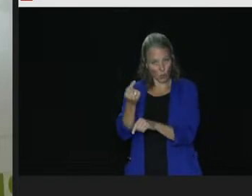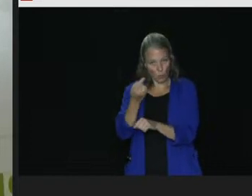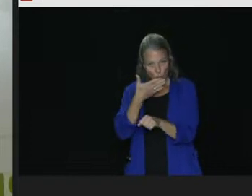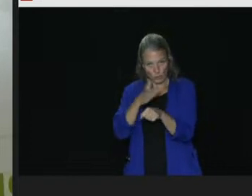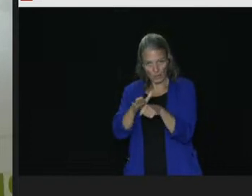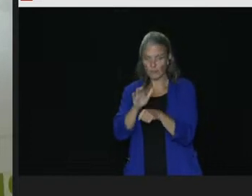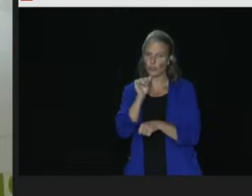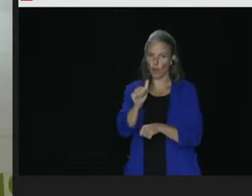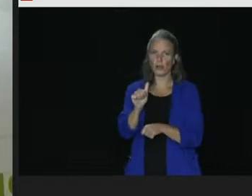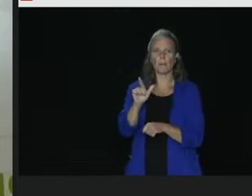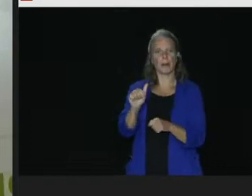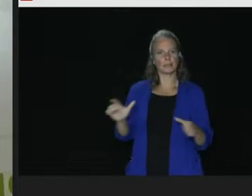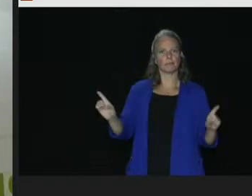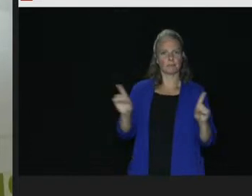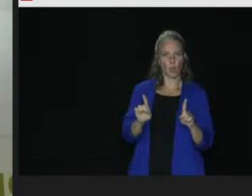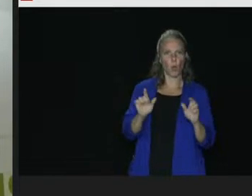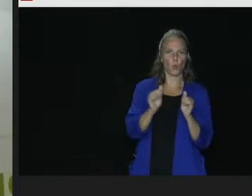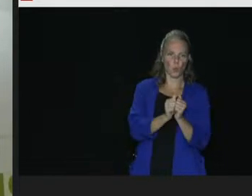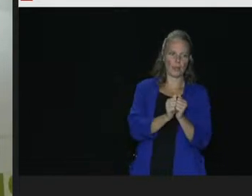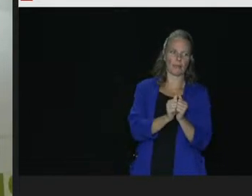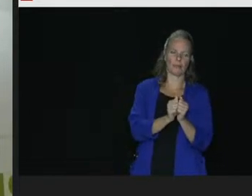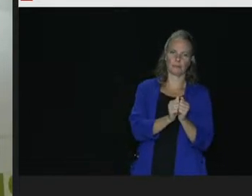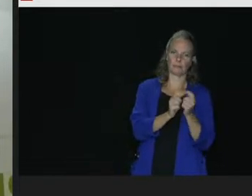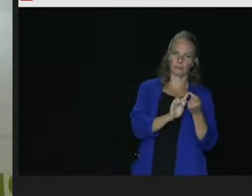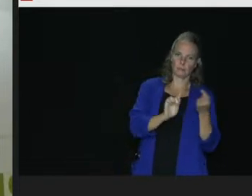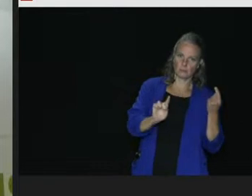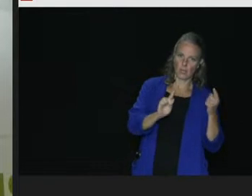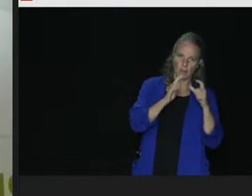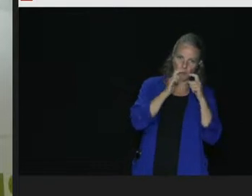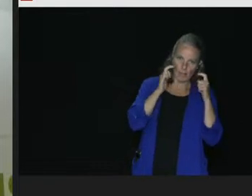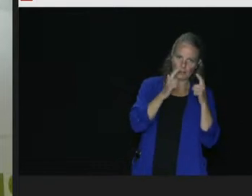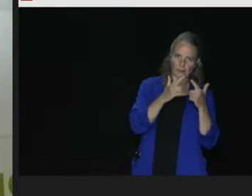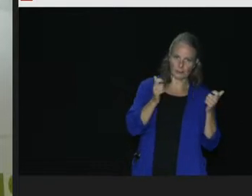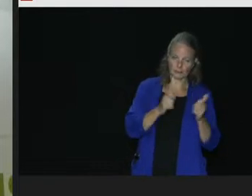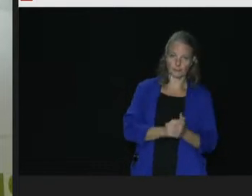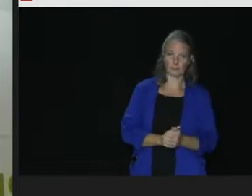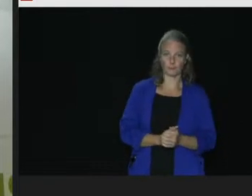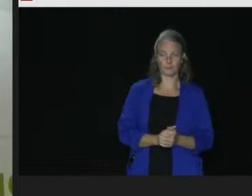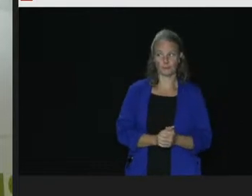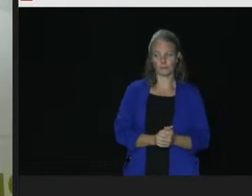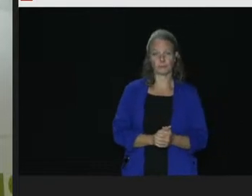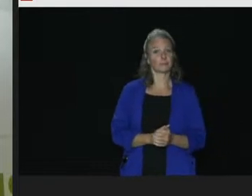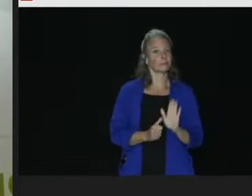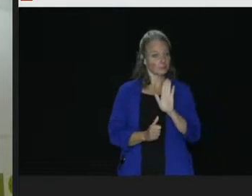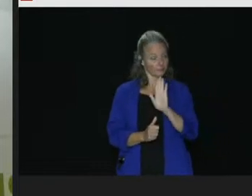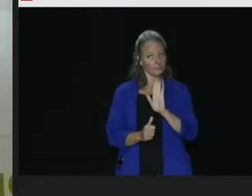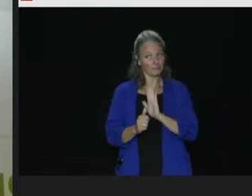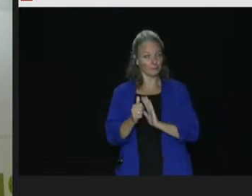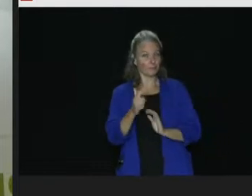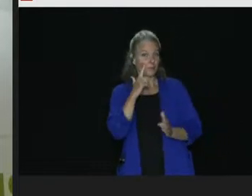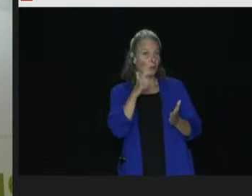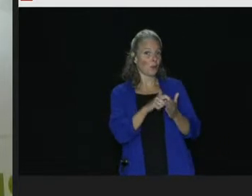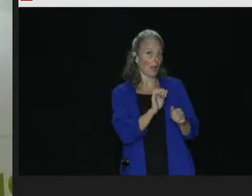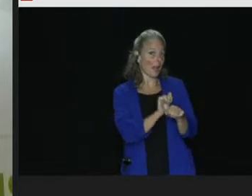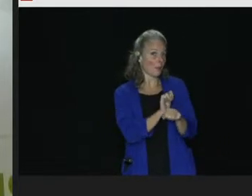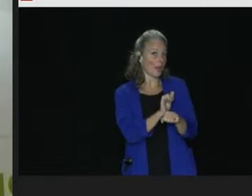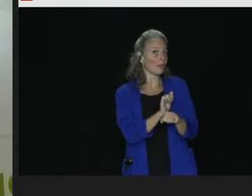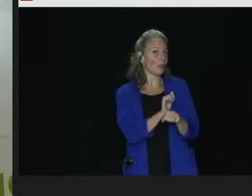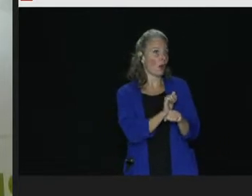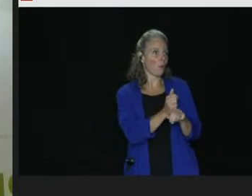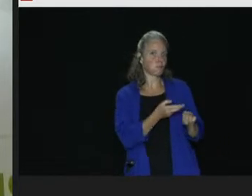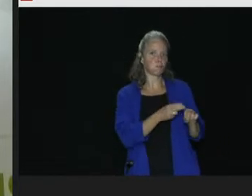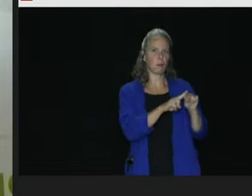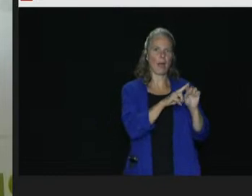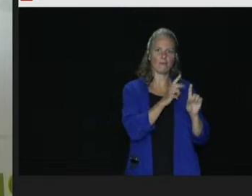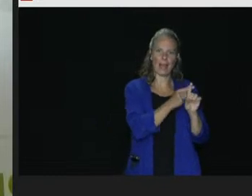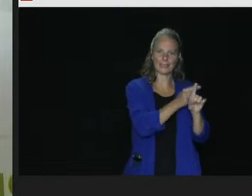to just say that it is great to see a jump in the Alberta and to slightly lesser extent